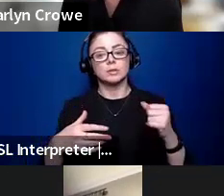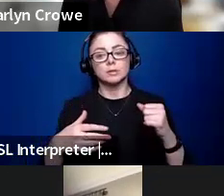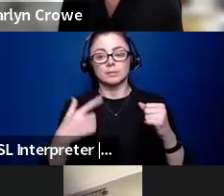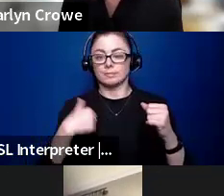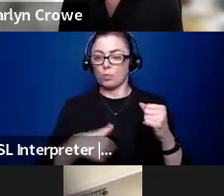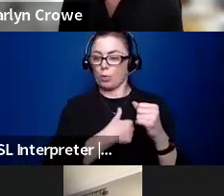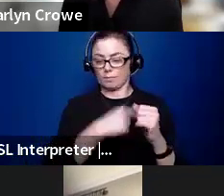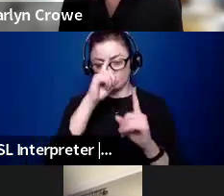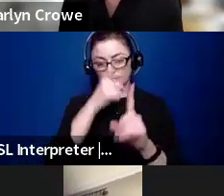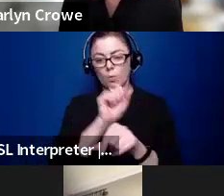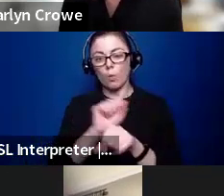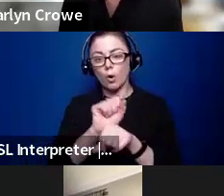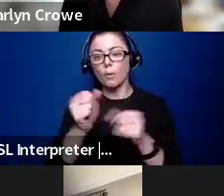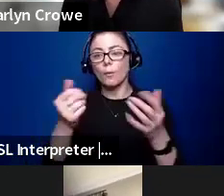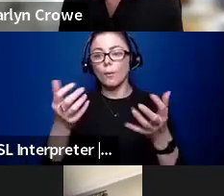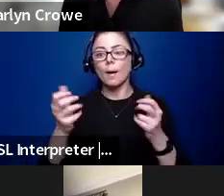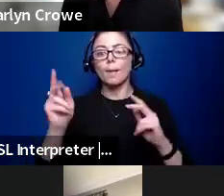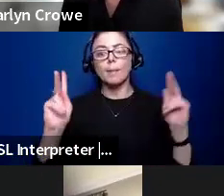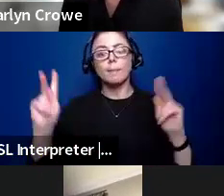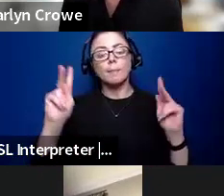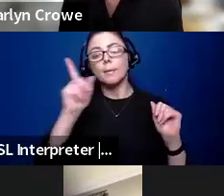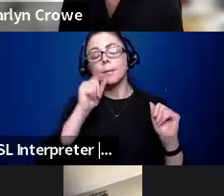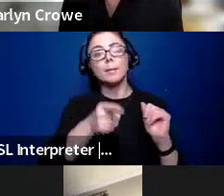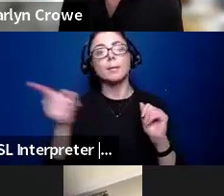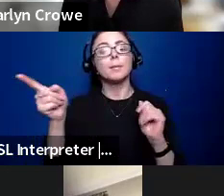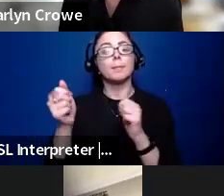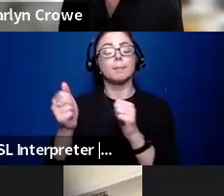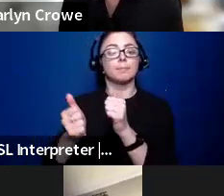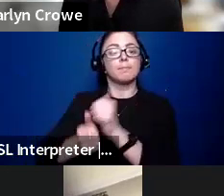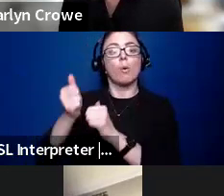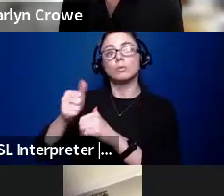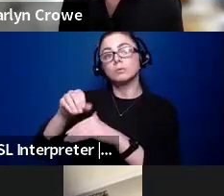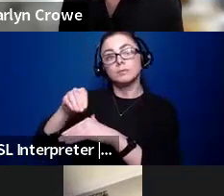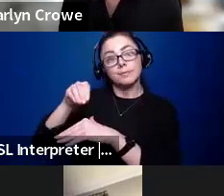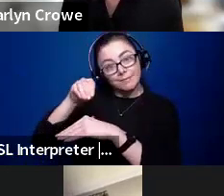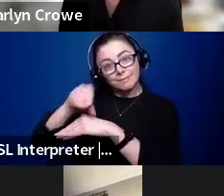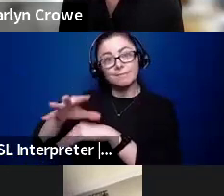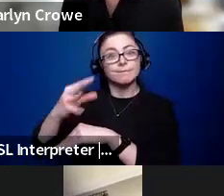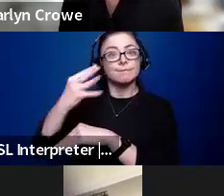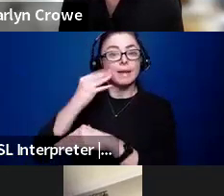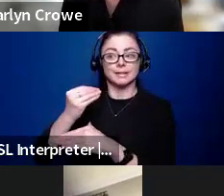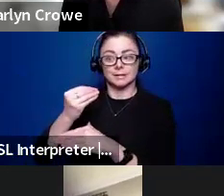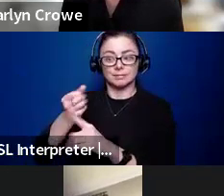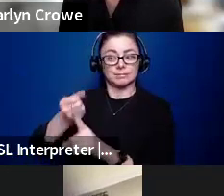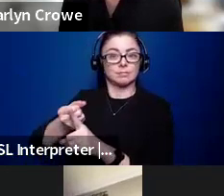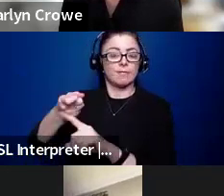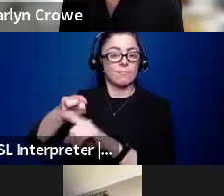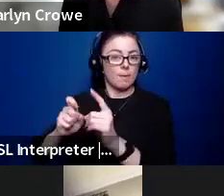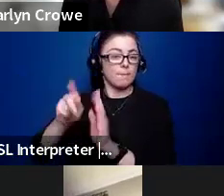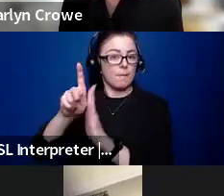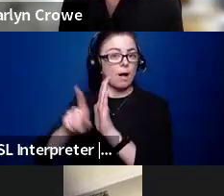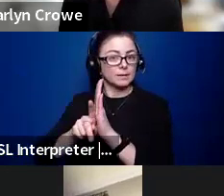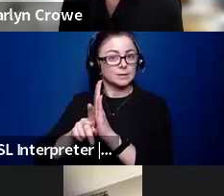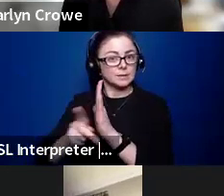working to bring the voices of those most affected by policy to the table. And that's one of